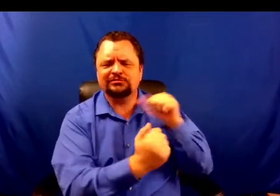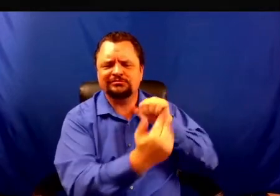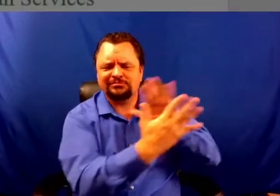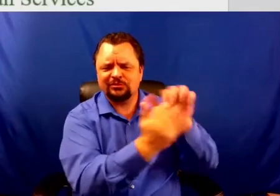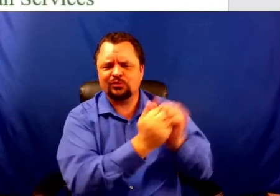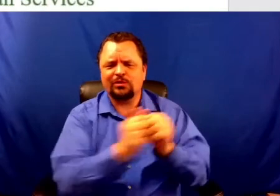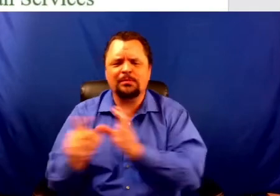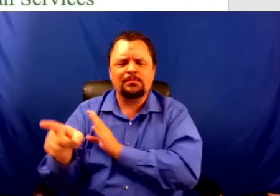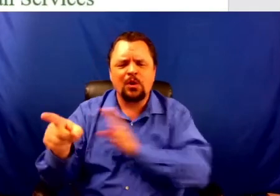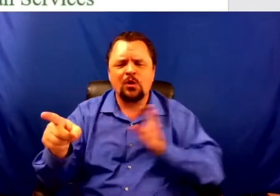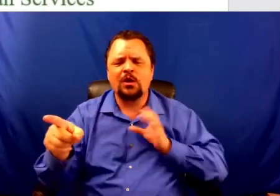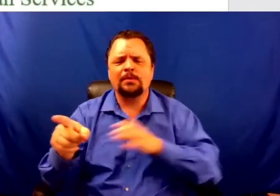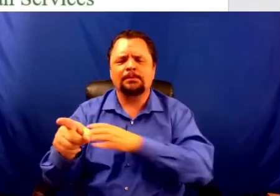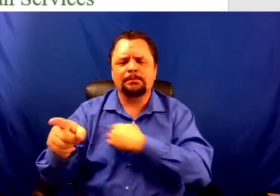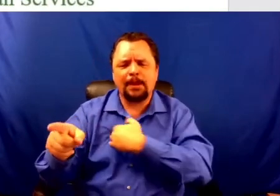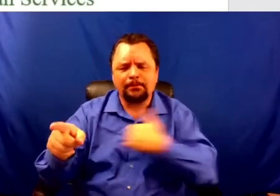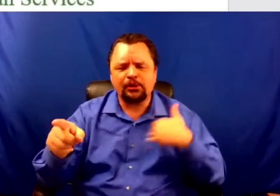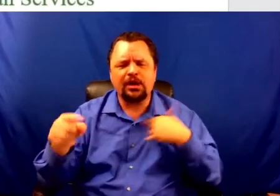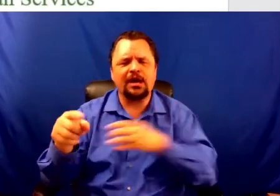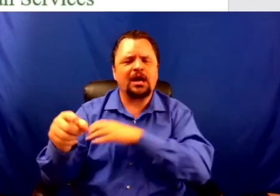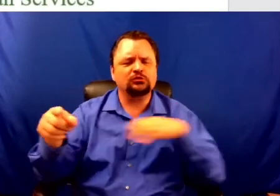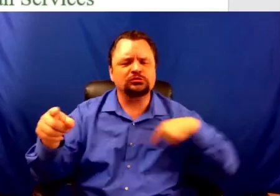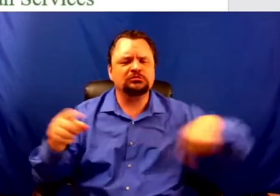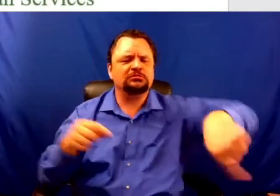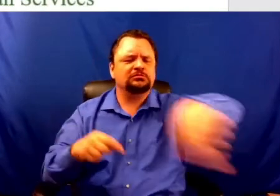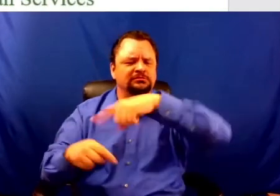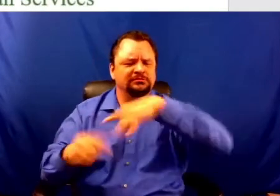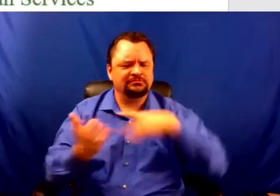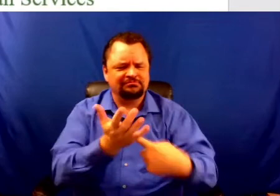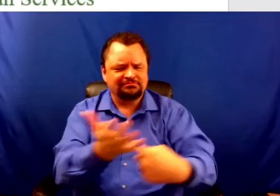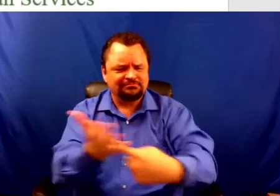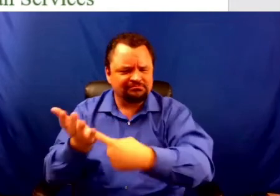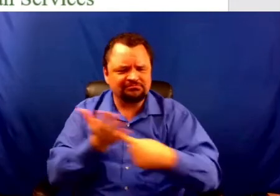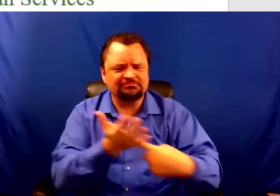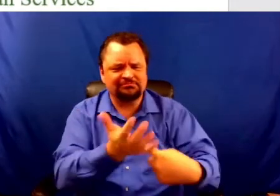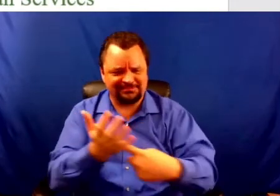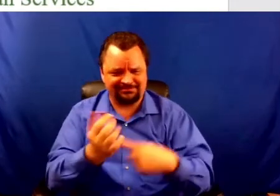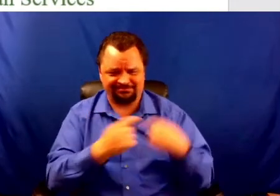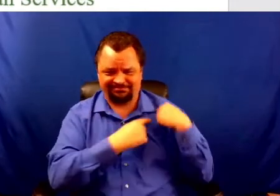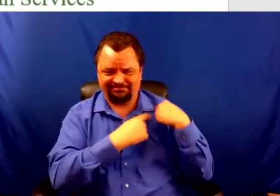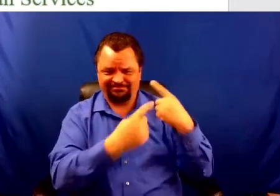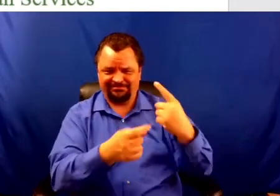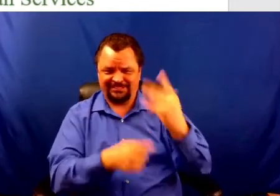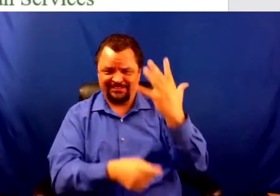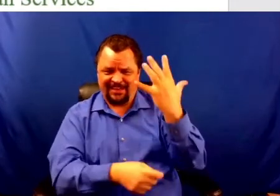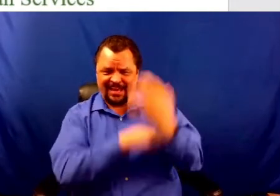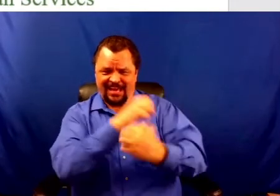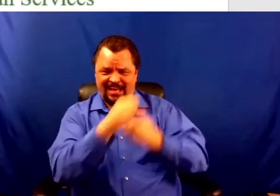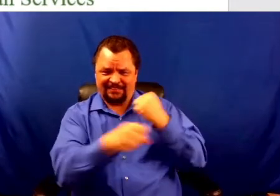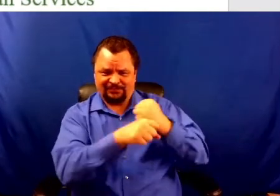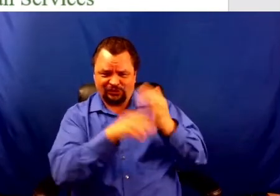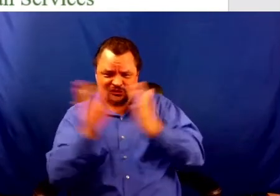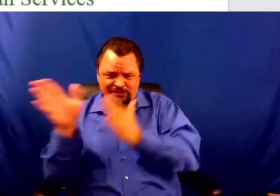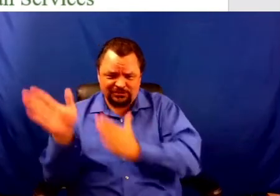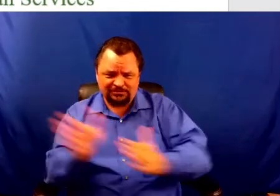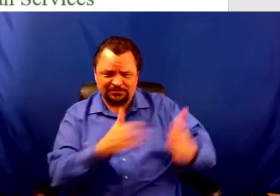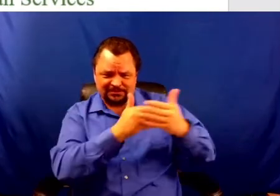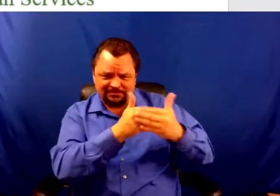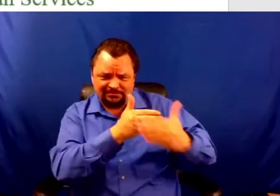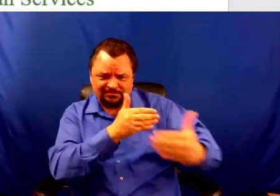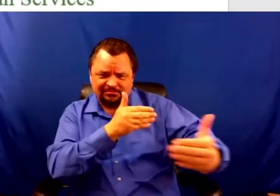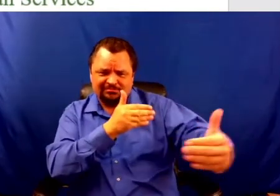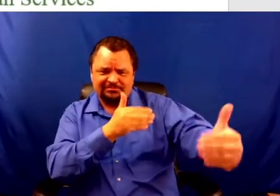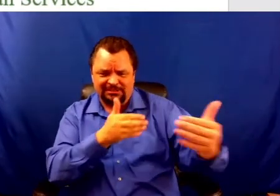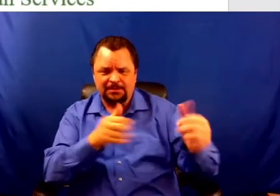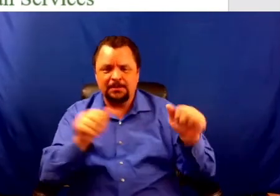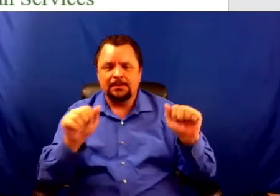is part of the 10 positions. It's part of a 5-year roadmap with the Board of County Commissioners to increase some funding and